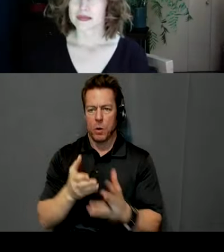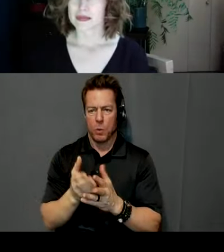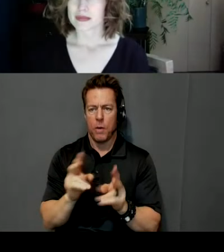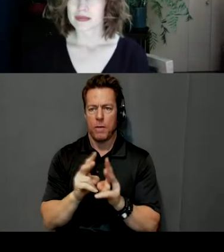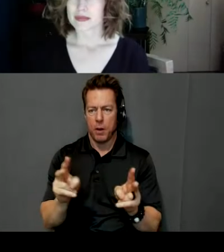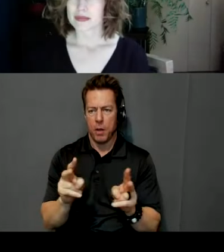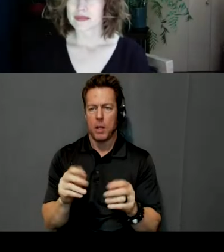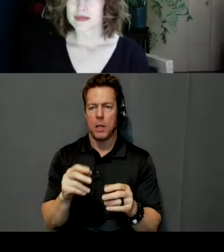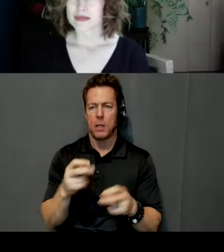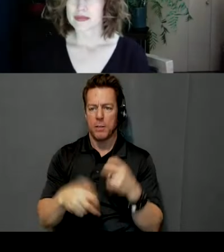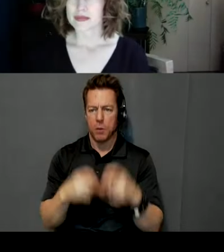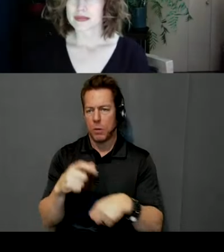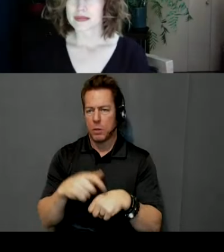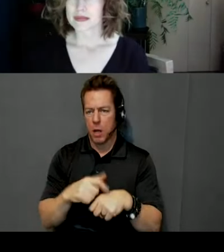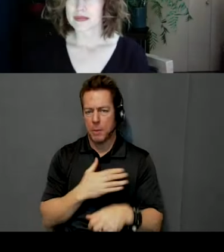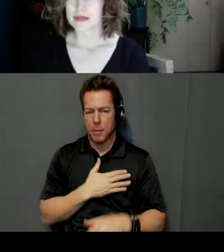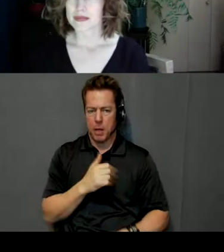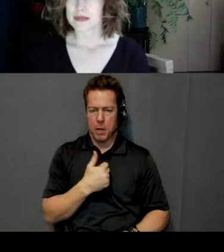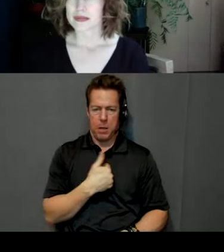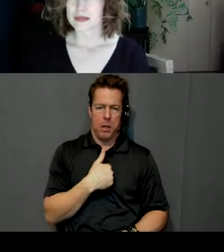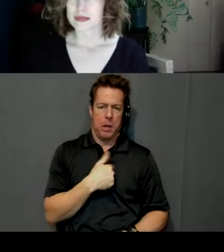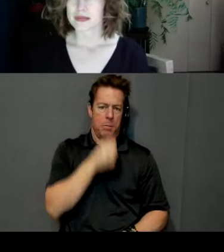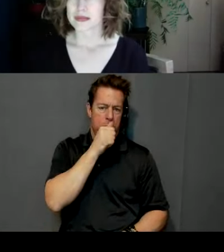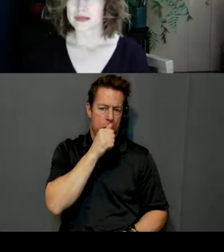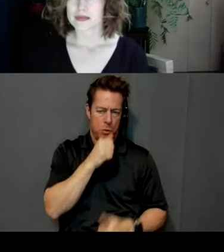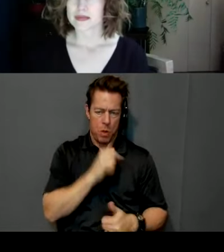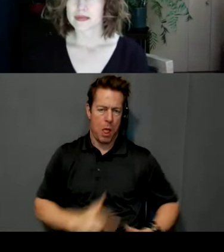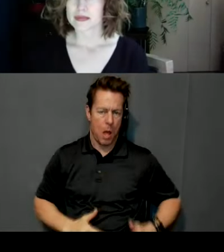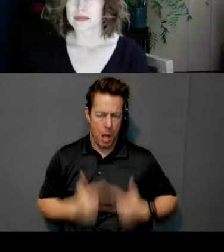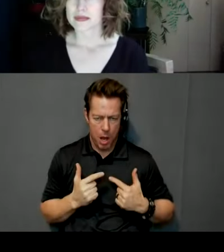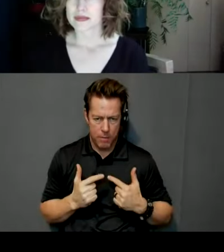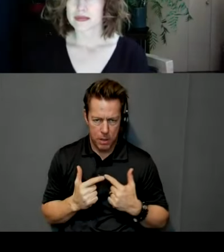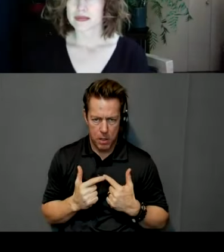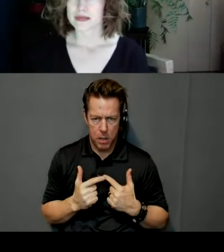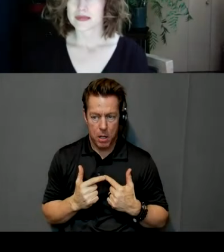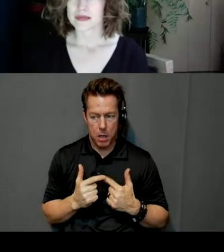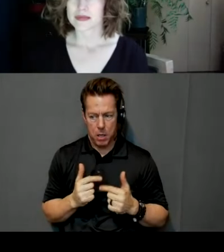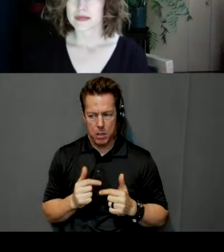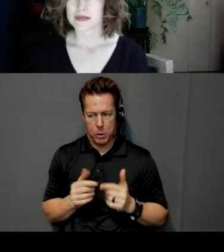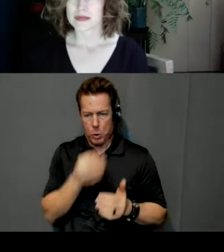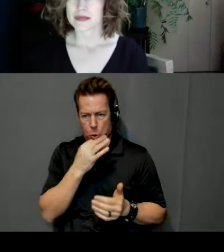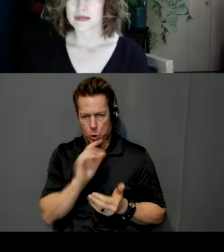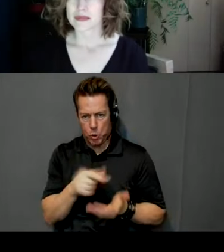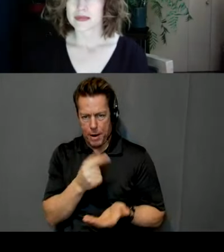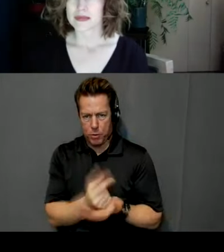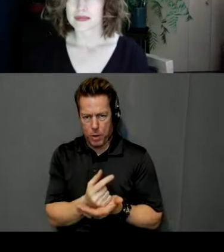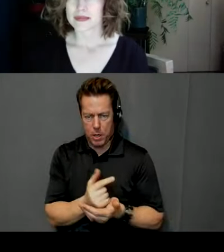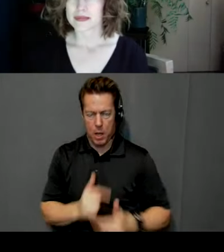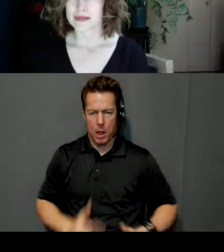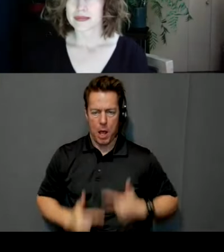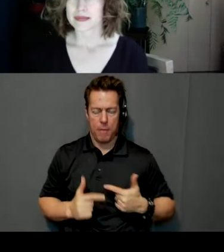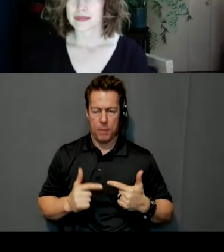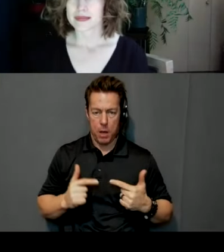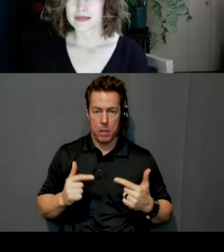difficult time in my personal life. And I was about to graduate and life got hairy and I